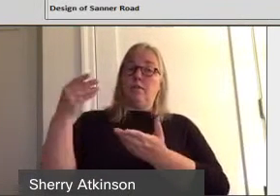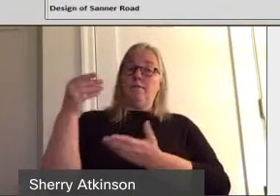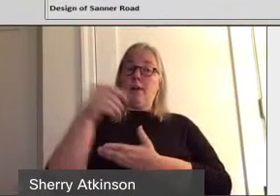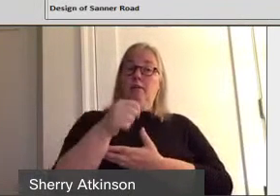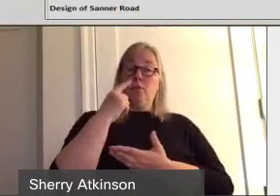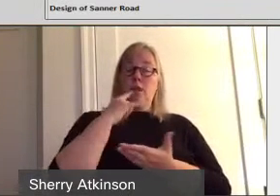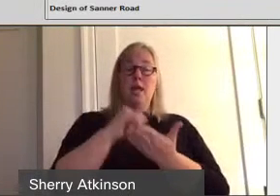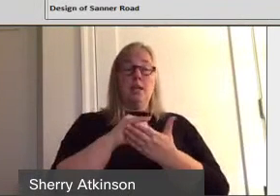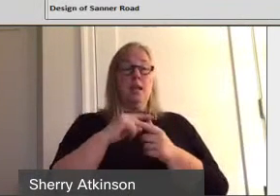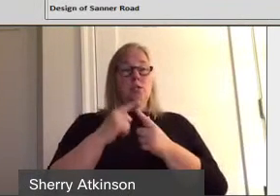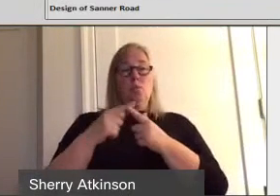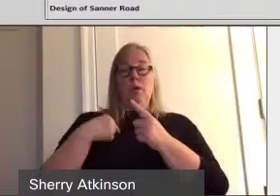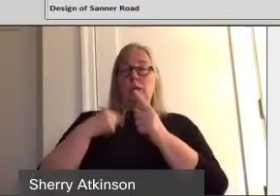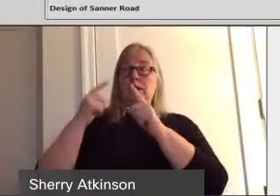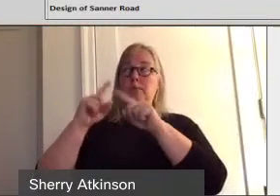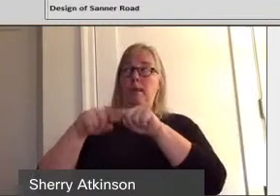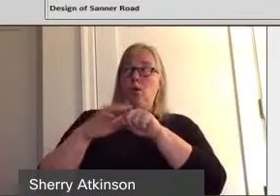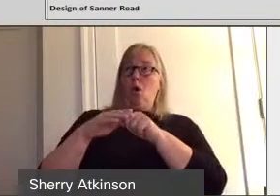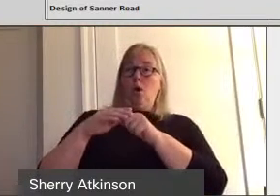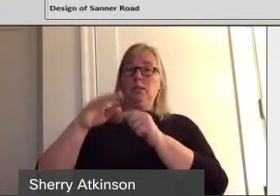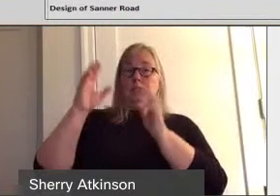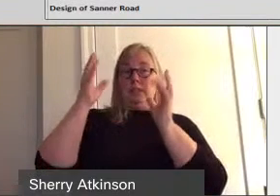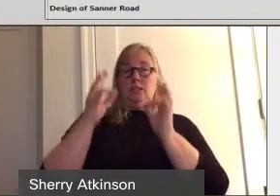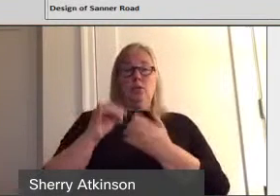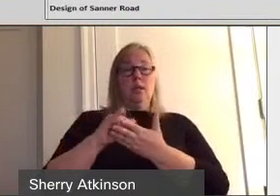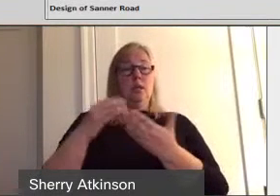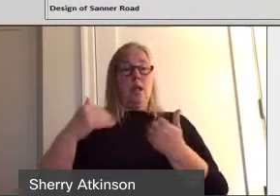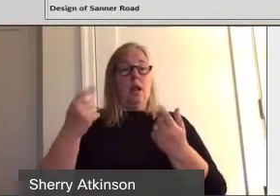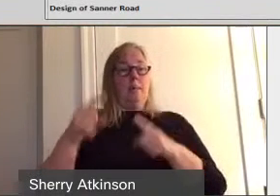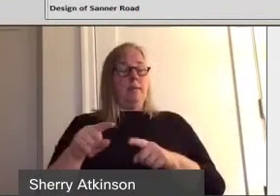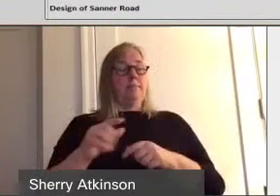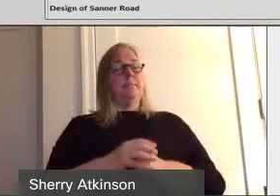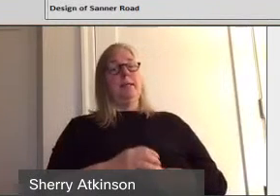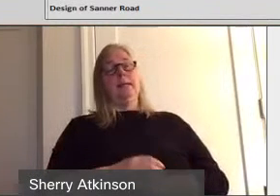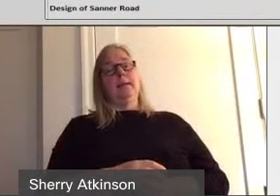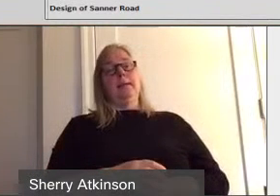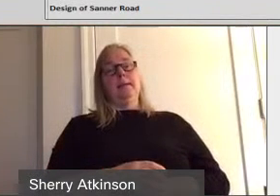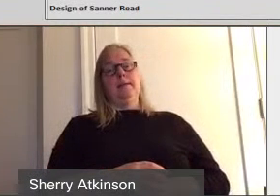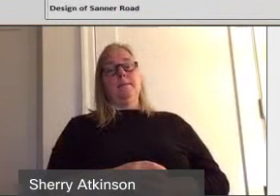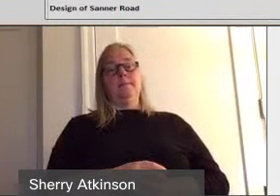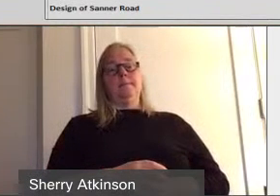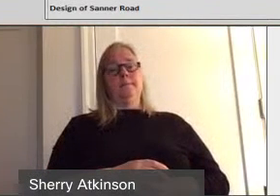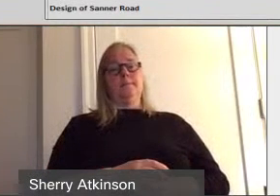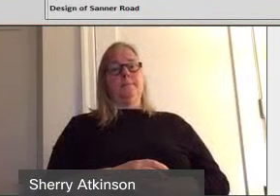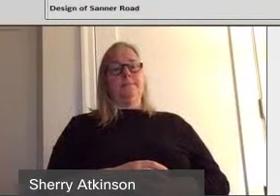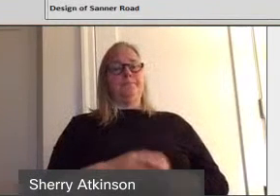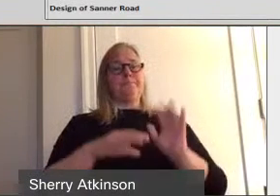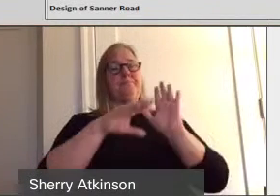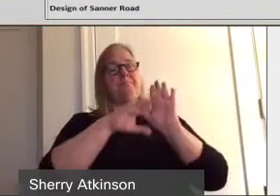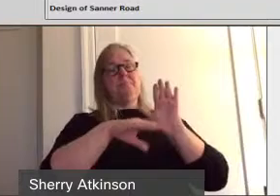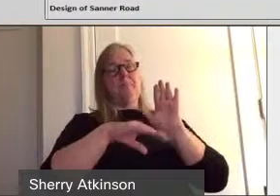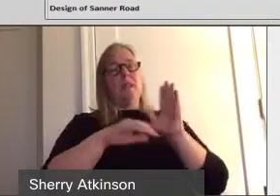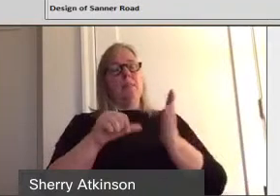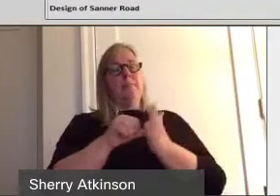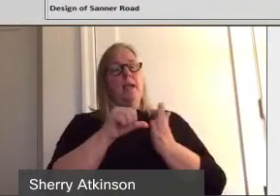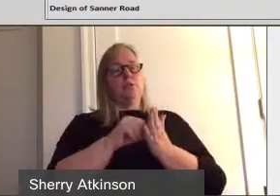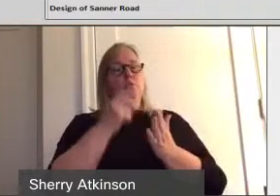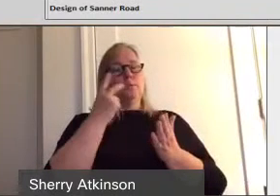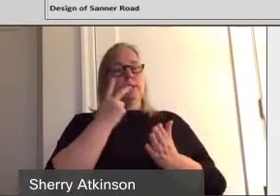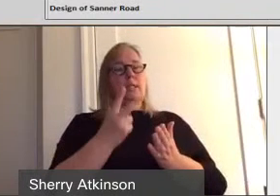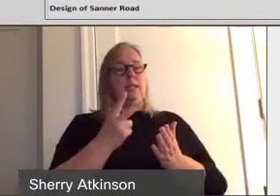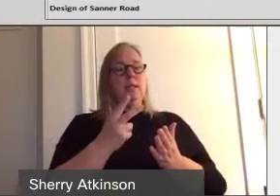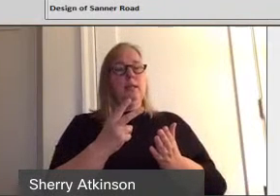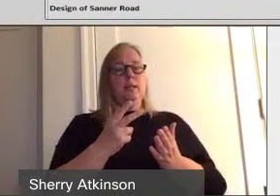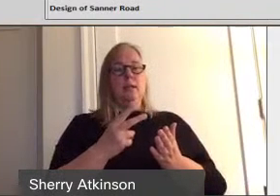on decisions at MDOT and what we can press in terms of our priorities to them. At the bottom of the page, you see the paving of the Patuxent